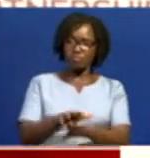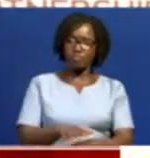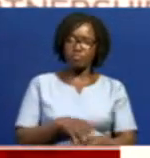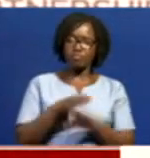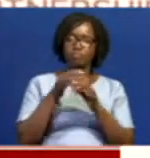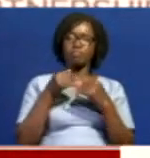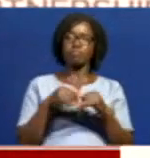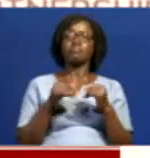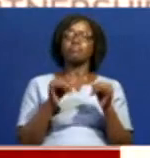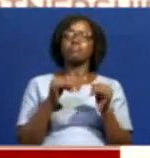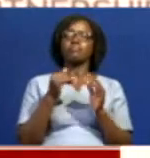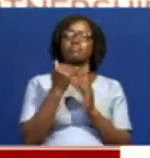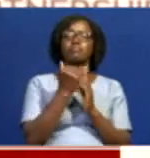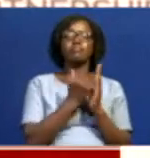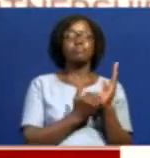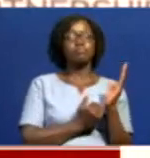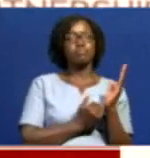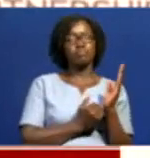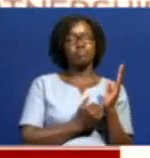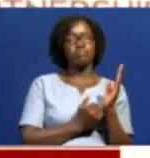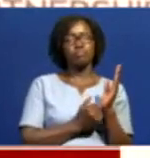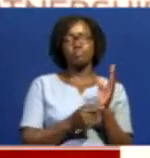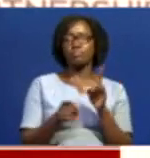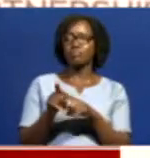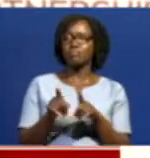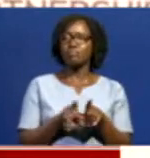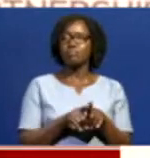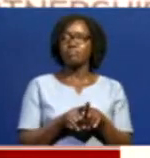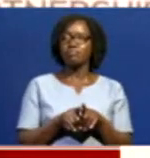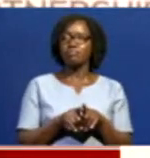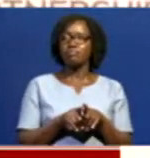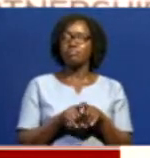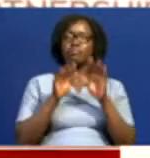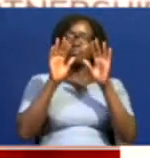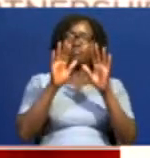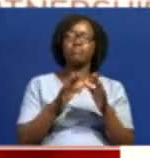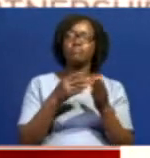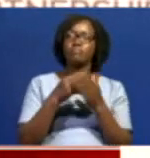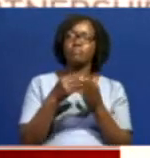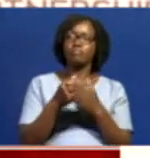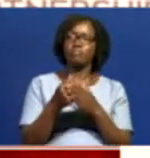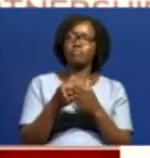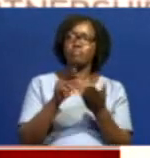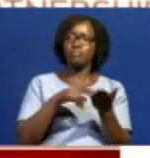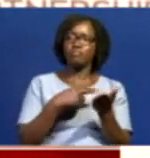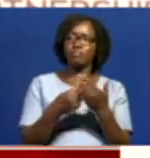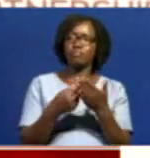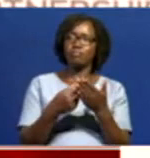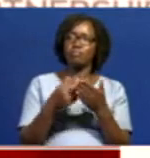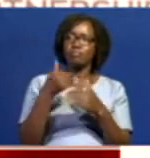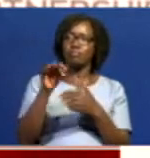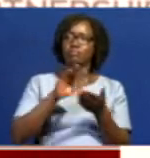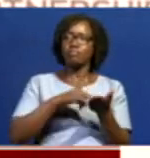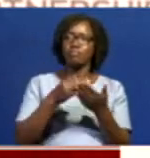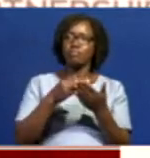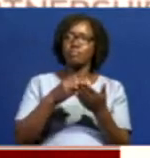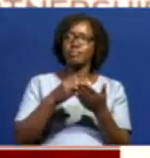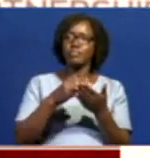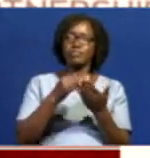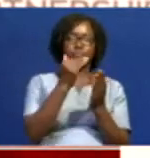the implementation of programs. In addition, there is a significant amount of resources of externally funded programs and